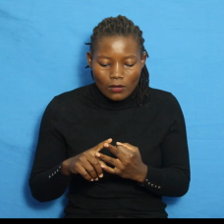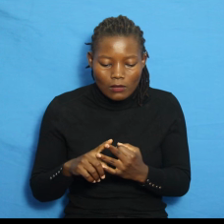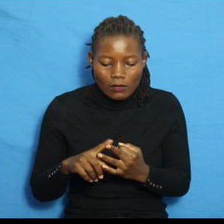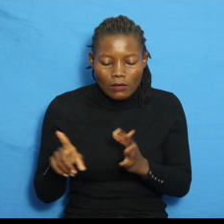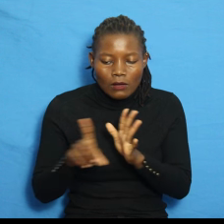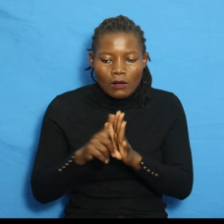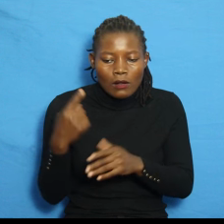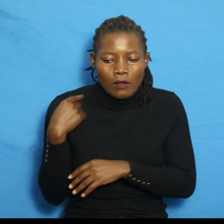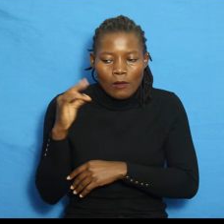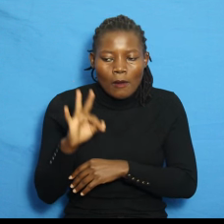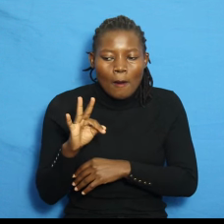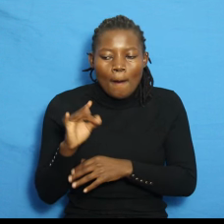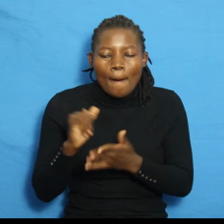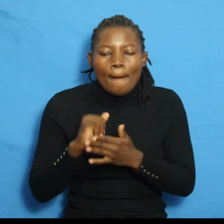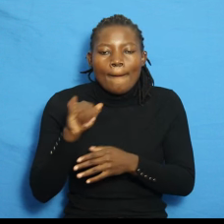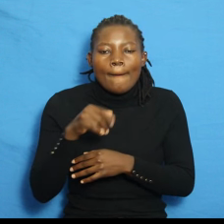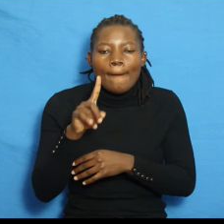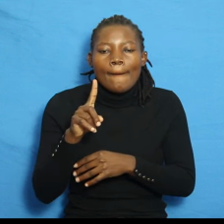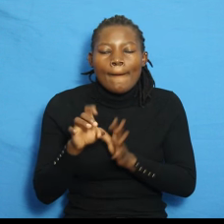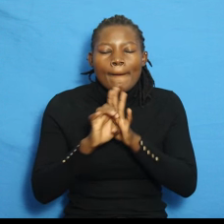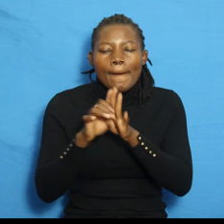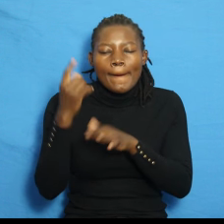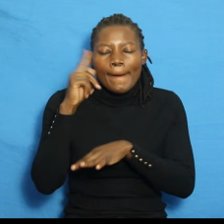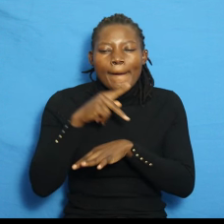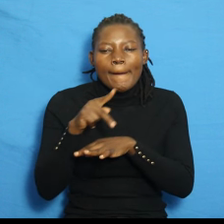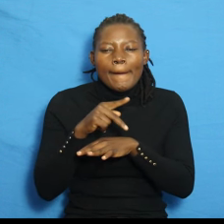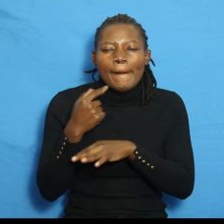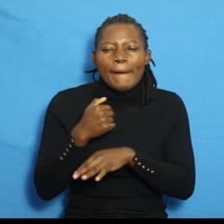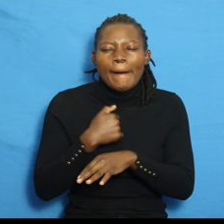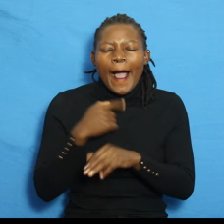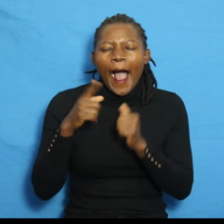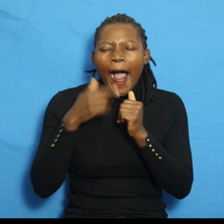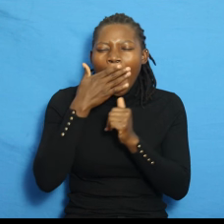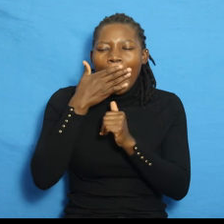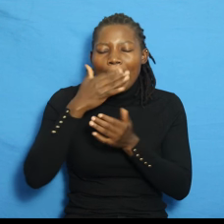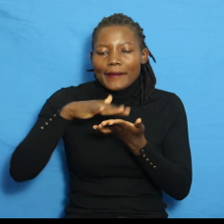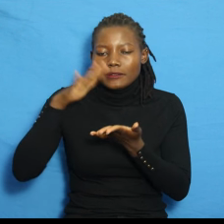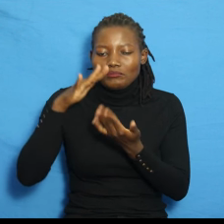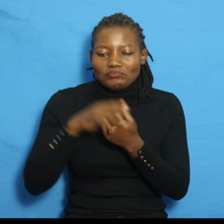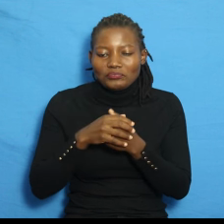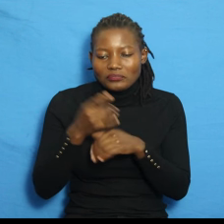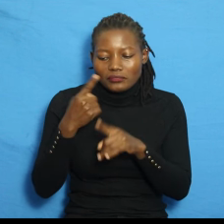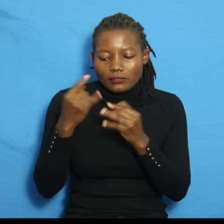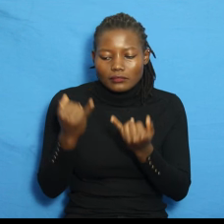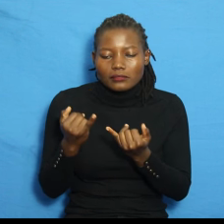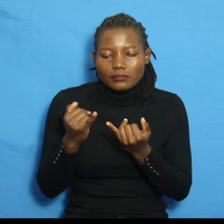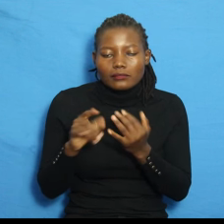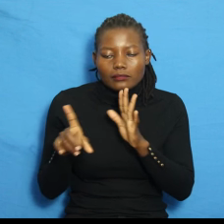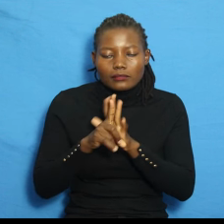A third, when we come to Newton's third law, that's just one example of a principle associated. There are many more. There are about 6